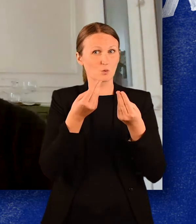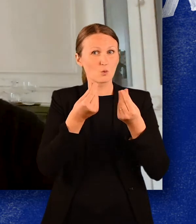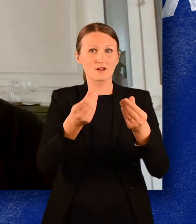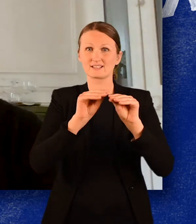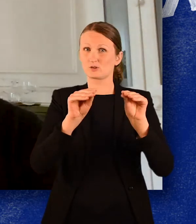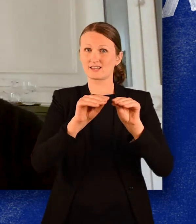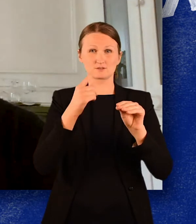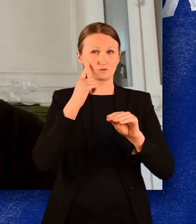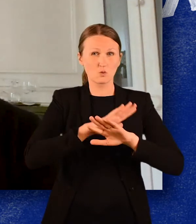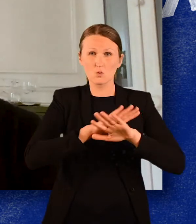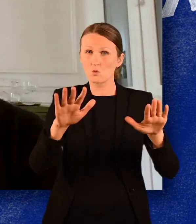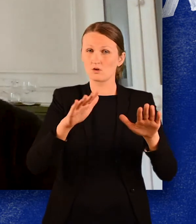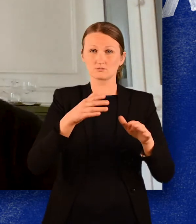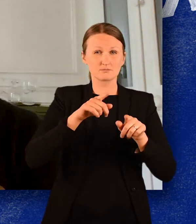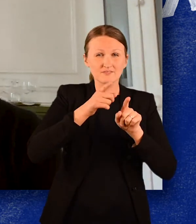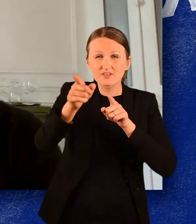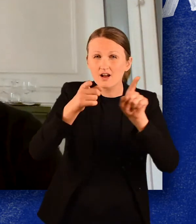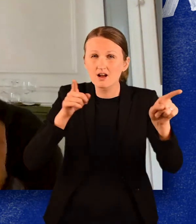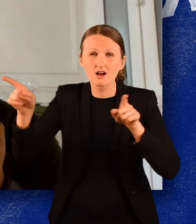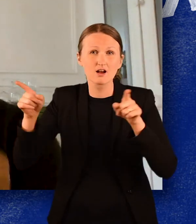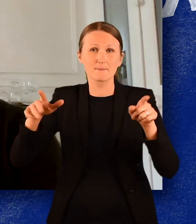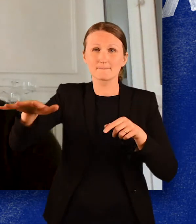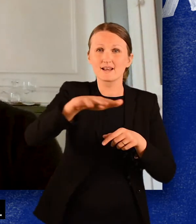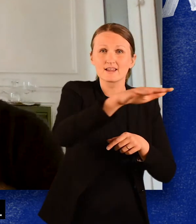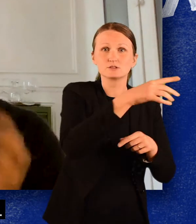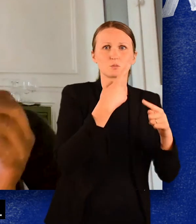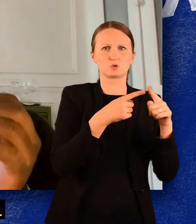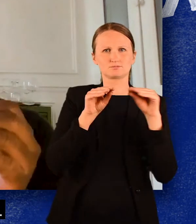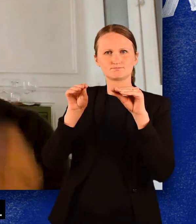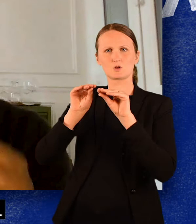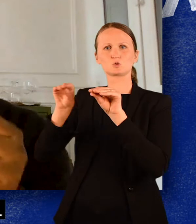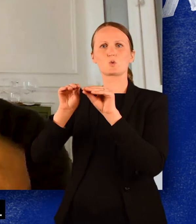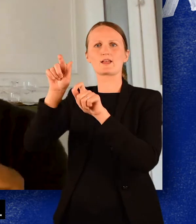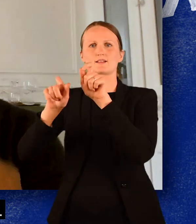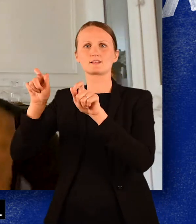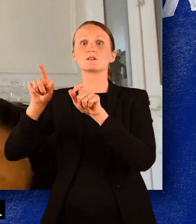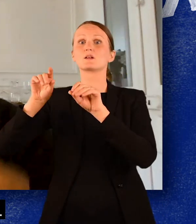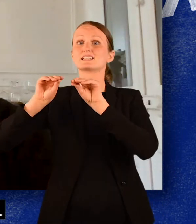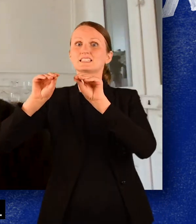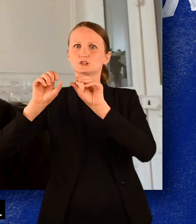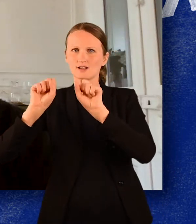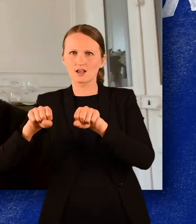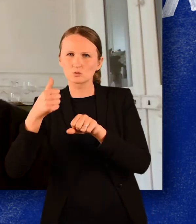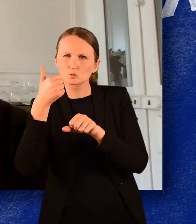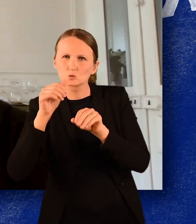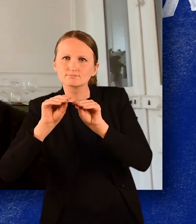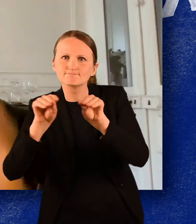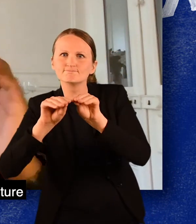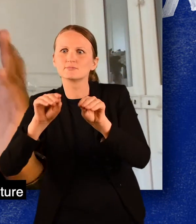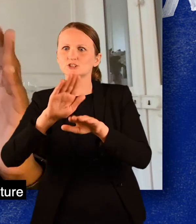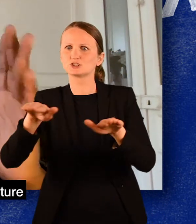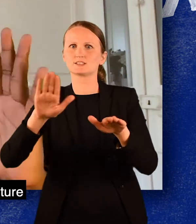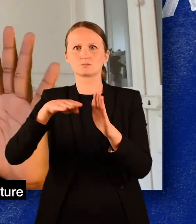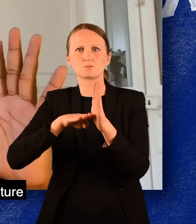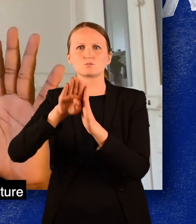areas. It ensures that our teachers are better trained so that they can work for the progress of every child.